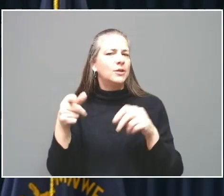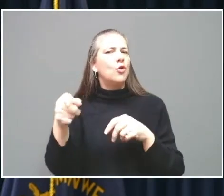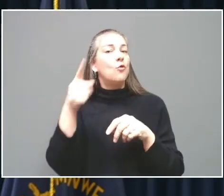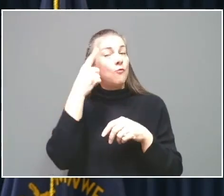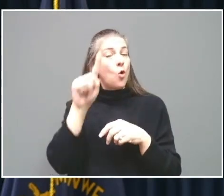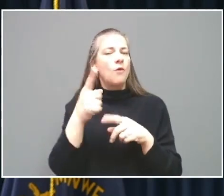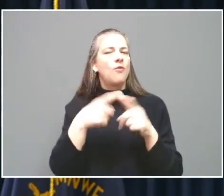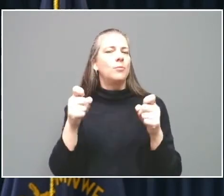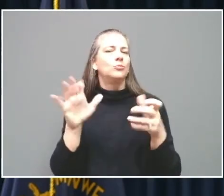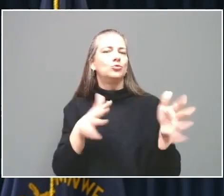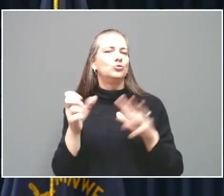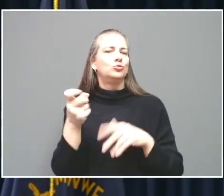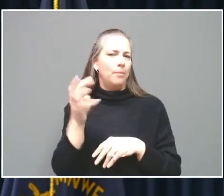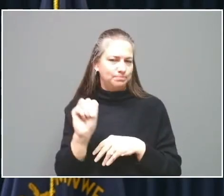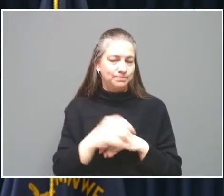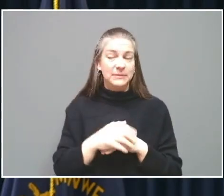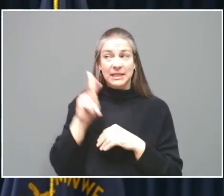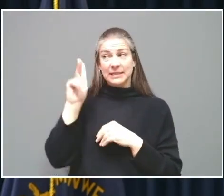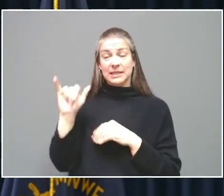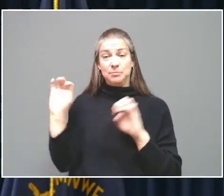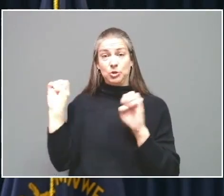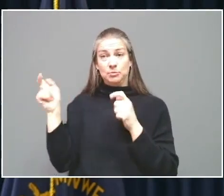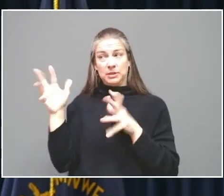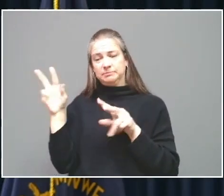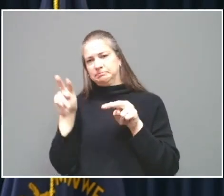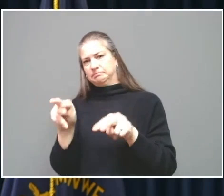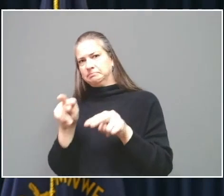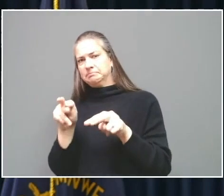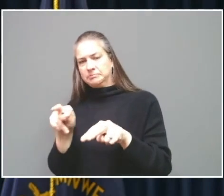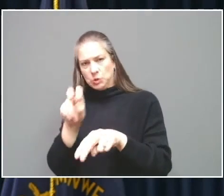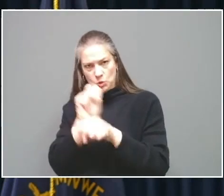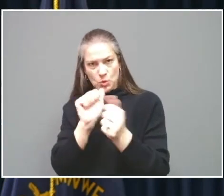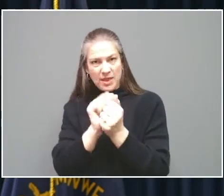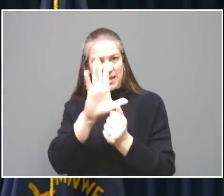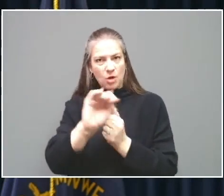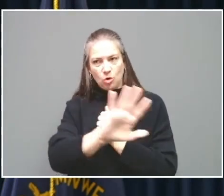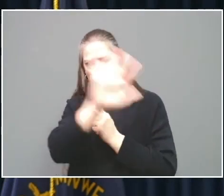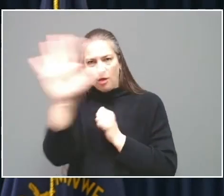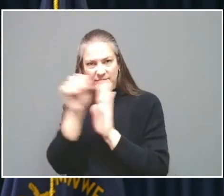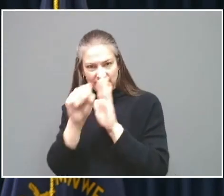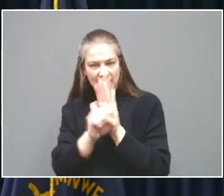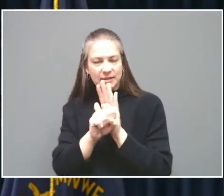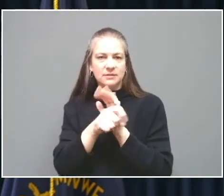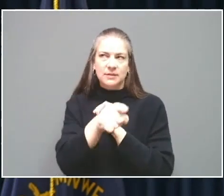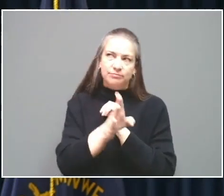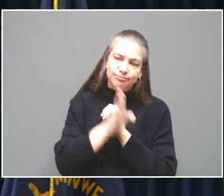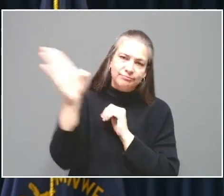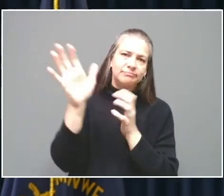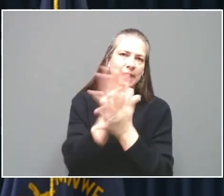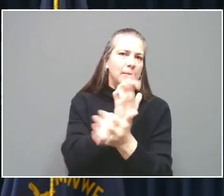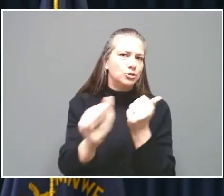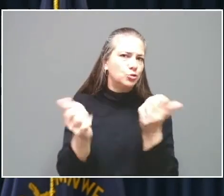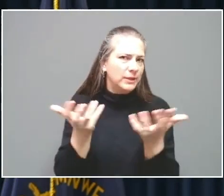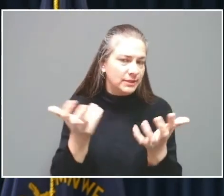Kentucky Emergency Management monitored the events and are working with the counties impacted across the state to submit damage assessments. While we have not